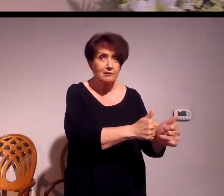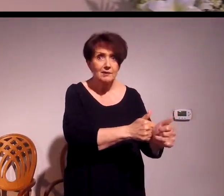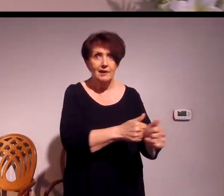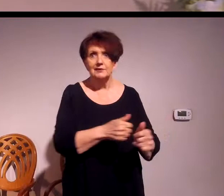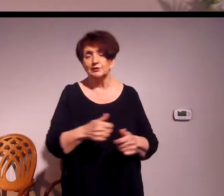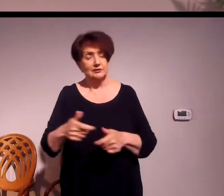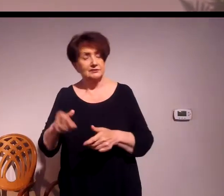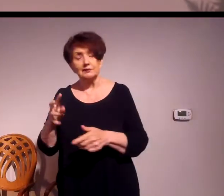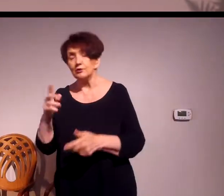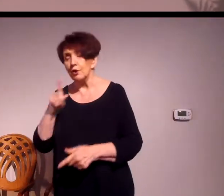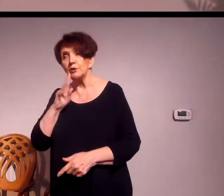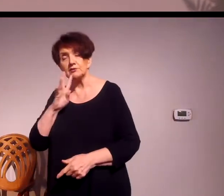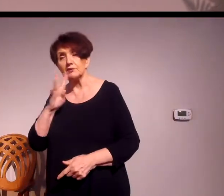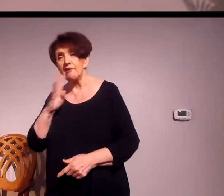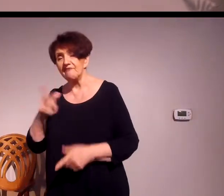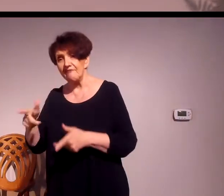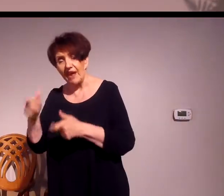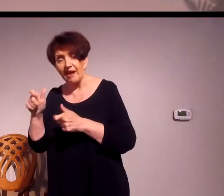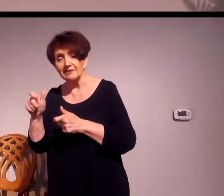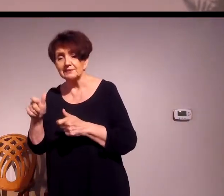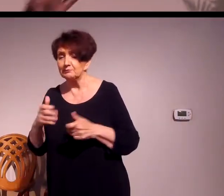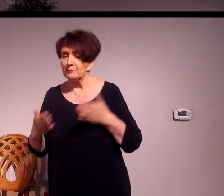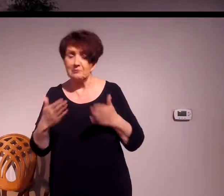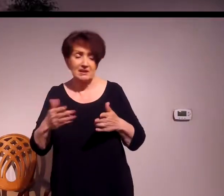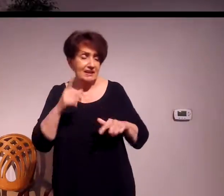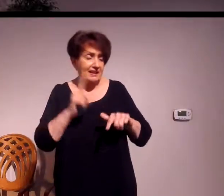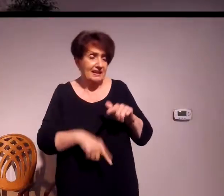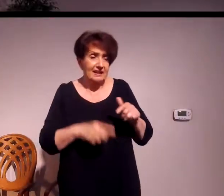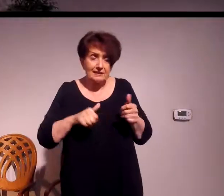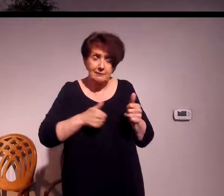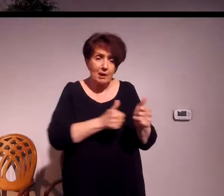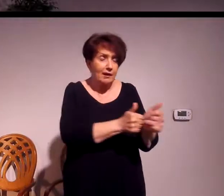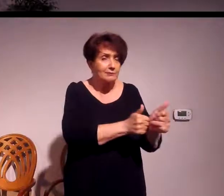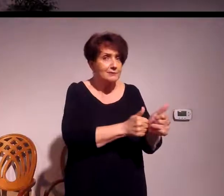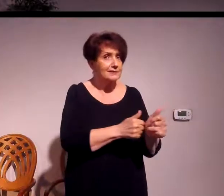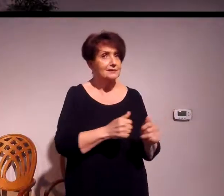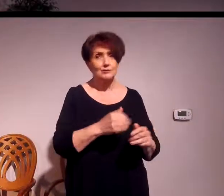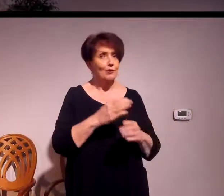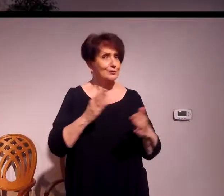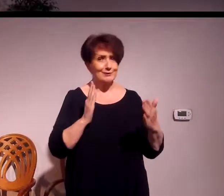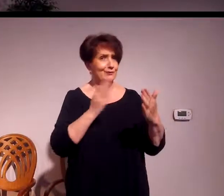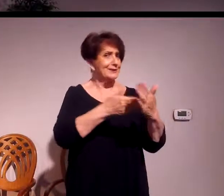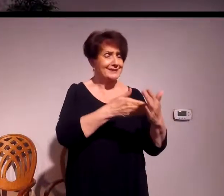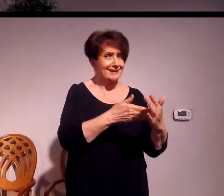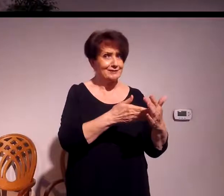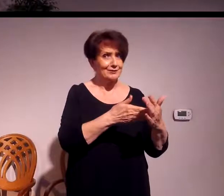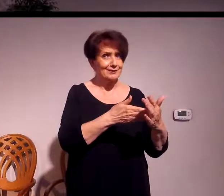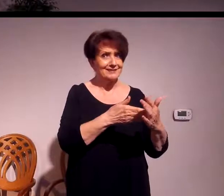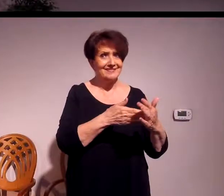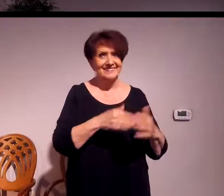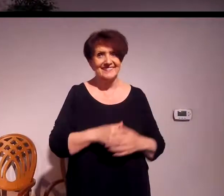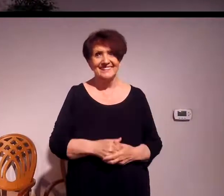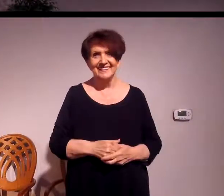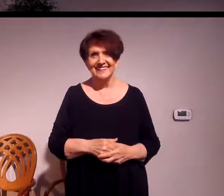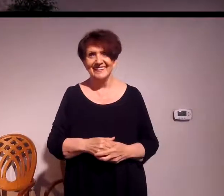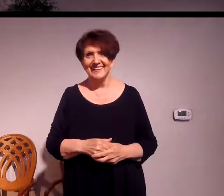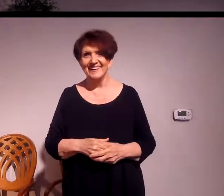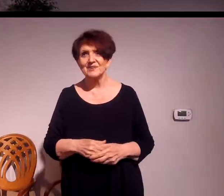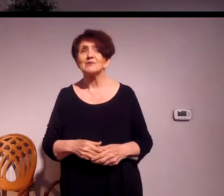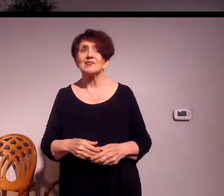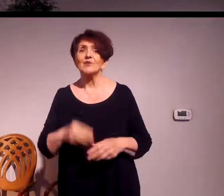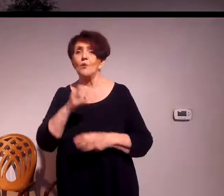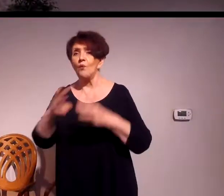fast sometimes, and she may not be able to keep up with that. So don't hold it against her, okay? But you'll get the world according to Michael,